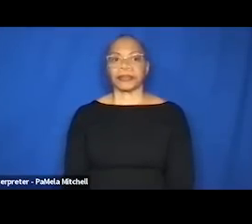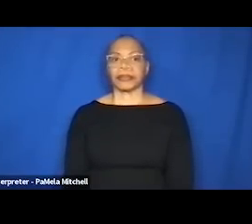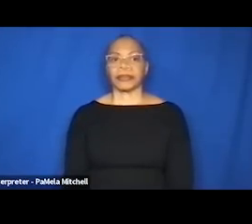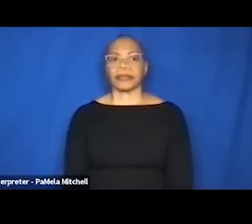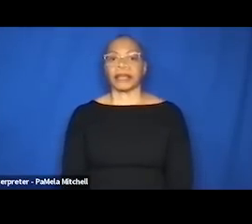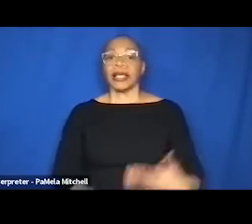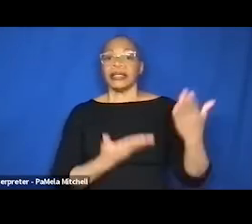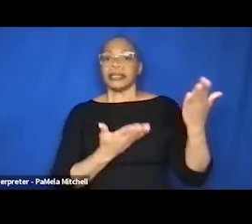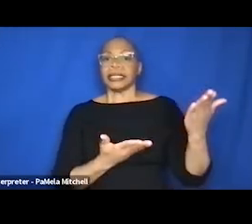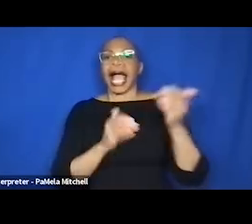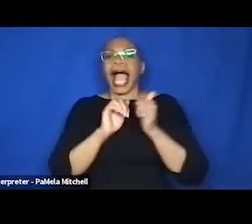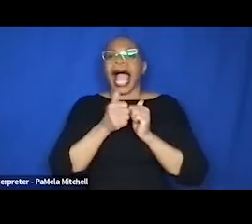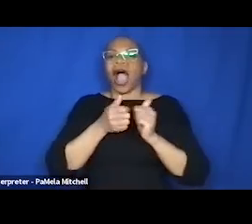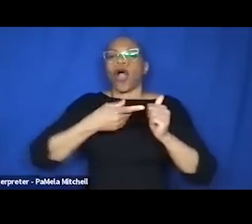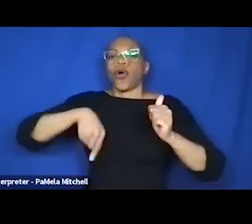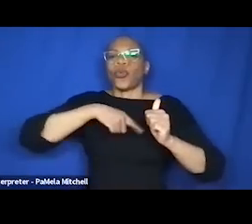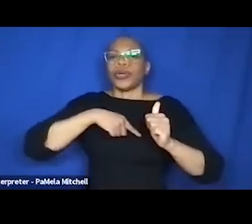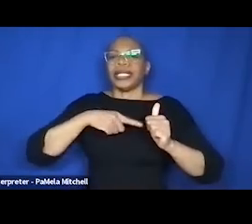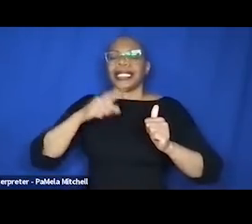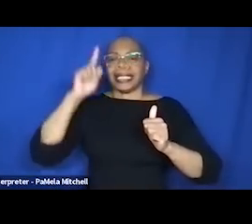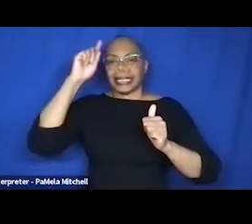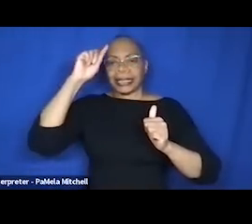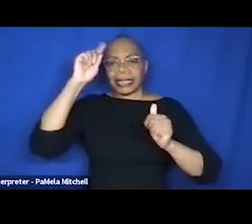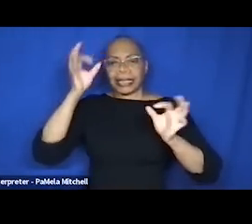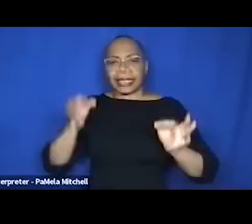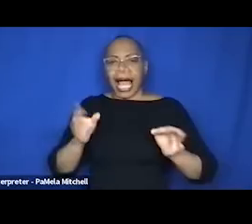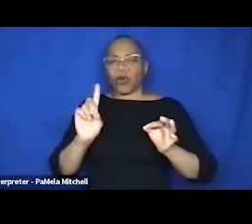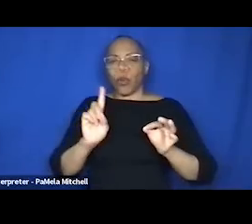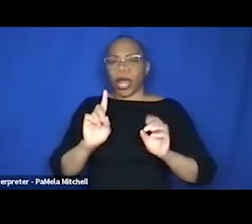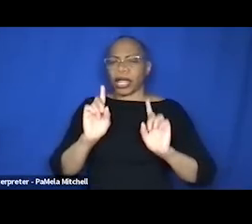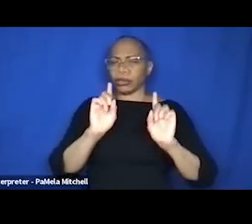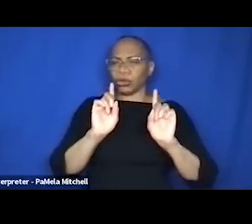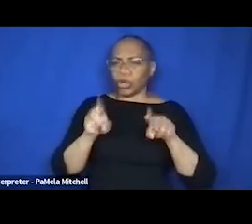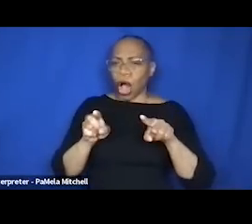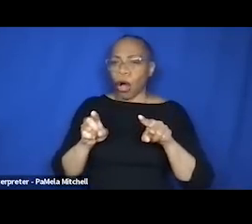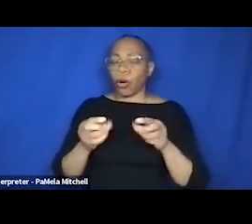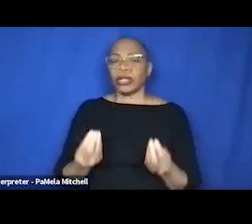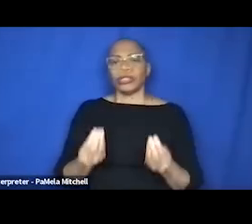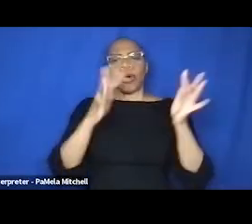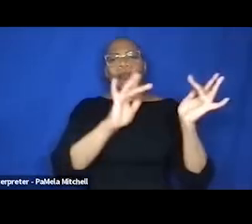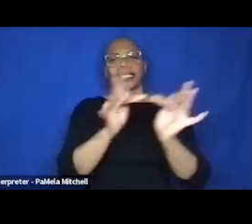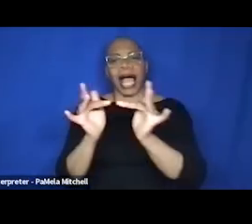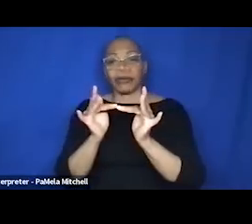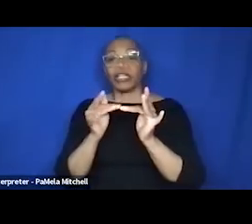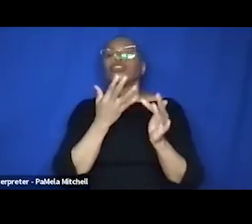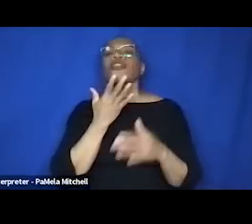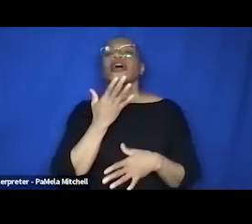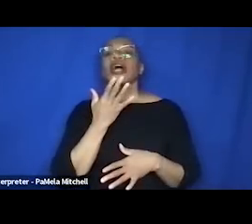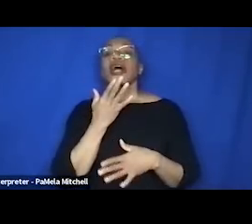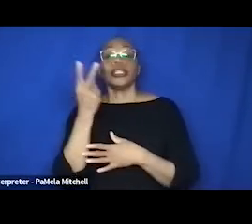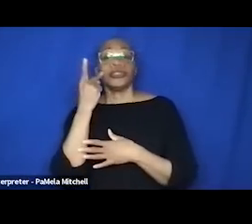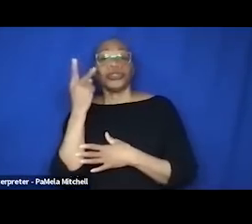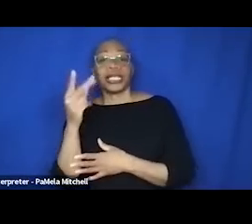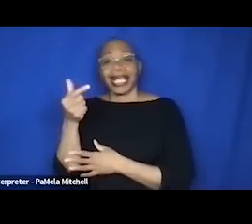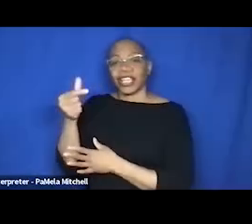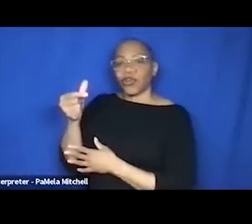So this is how we decide where we go. Of course, there's a lot of outreach, right? We do a lot of outreach. So these colors that you see are different areas. The green